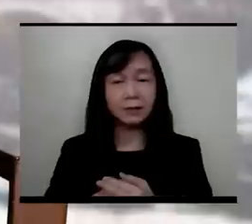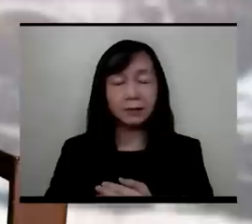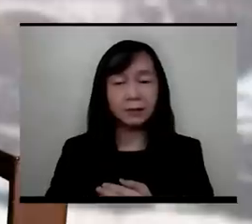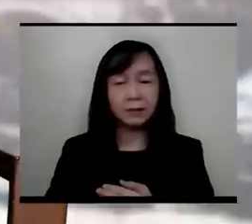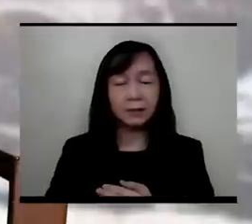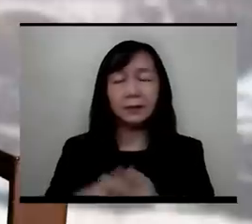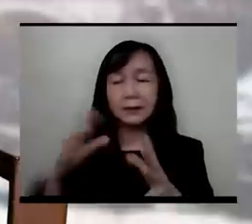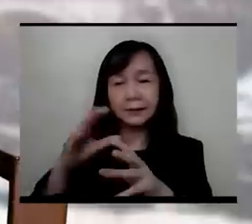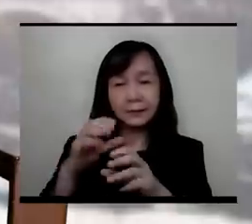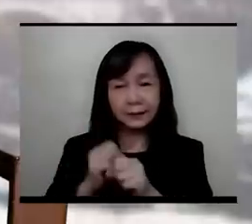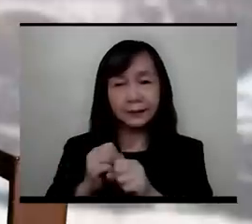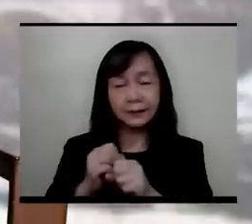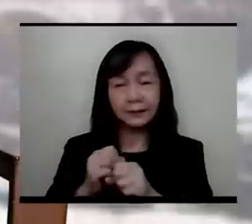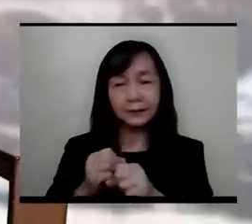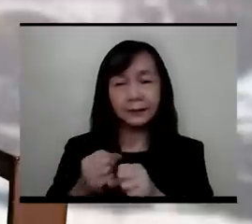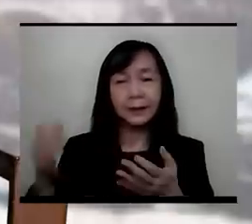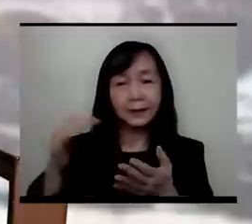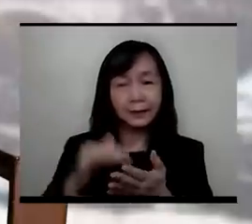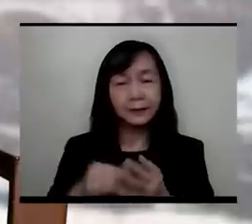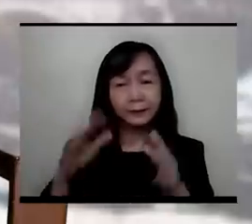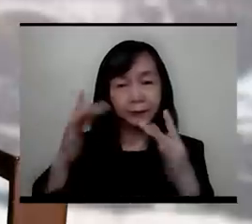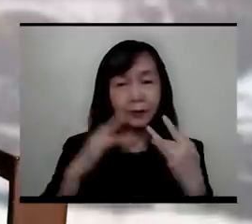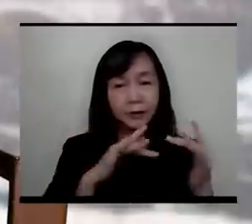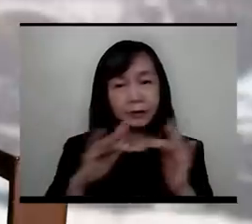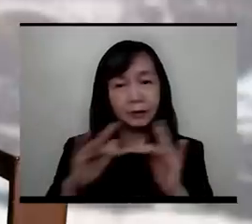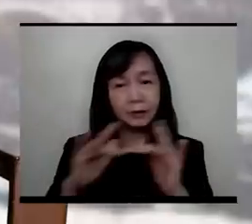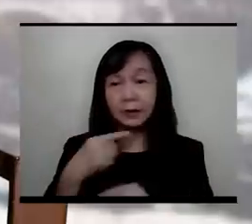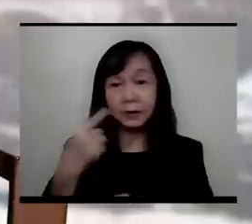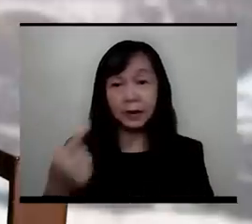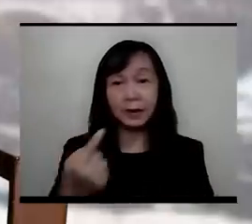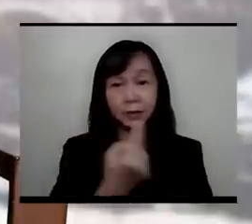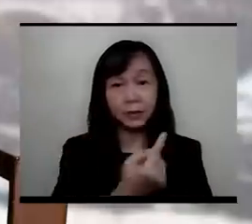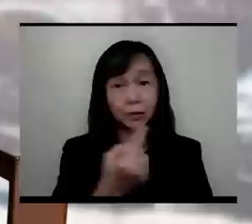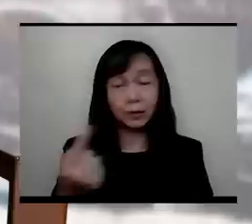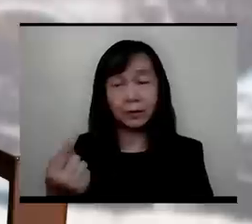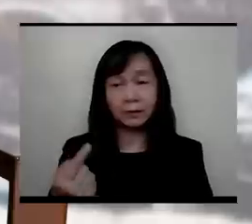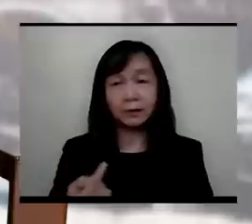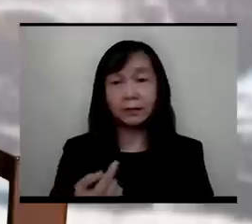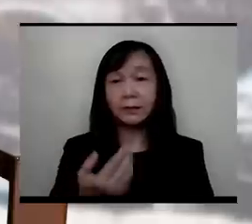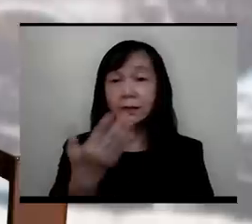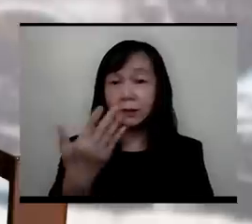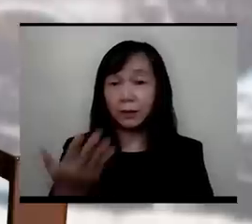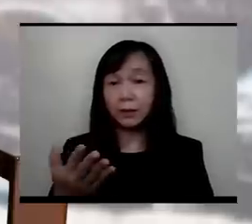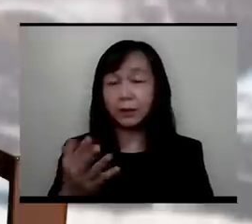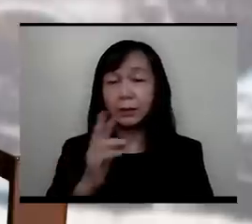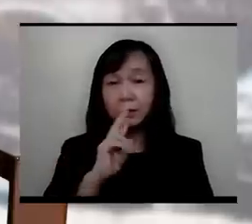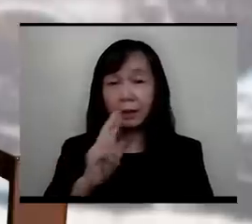mercy By saying to each one You are mine